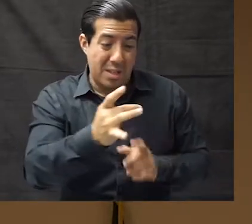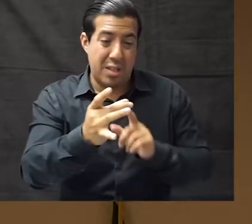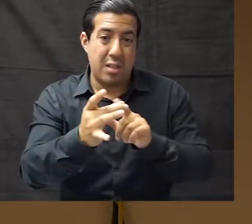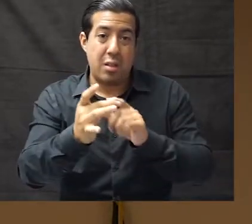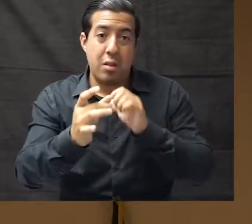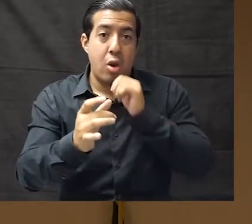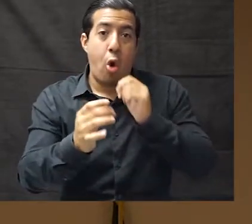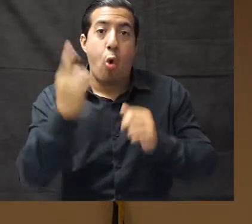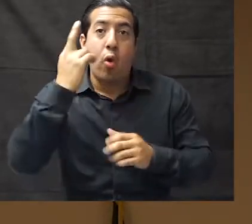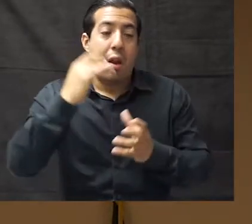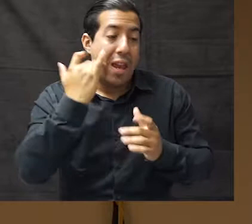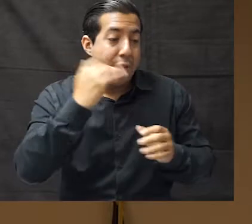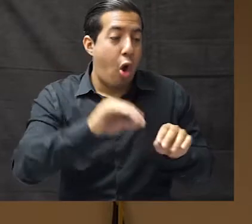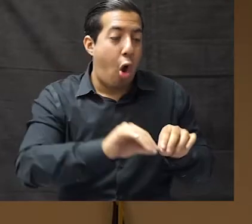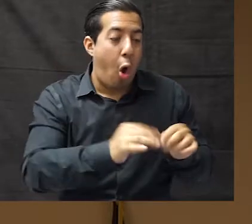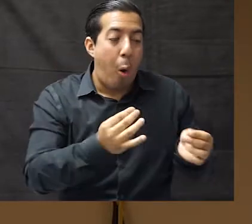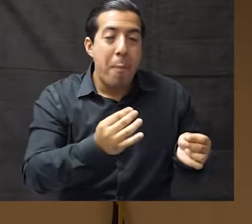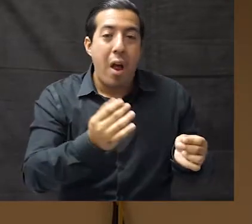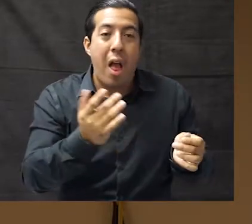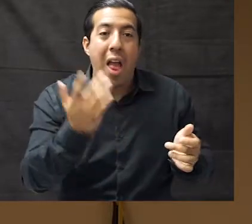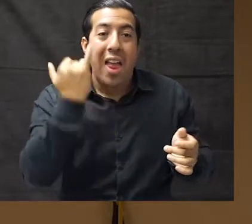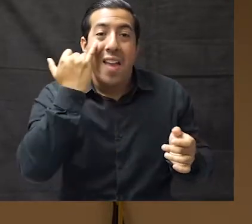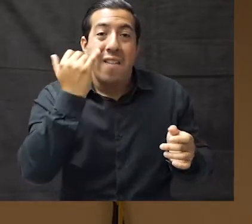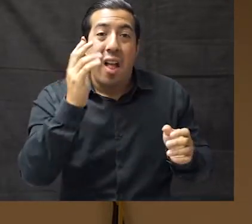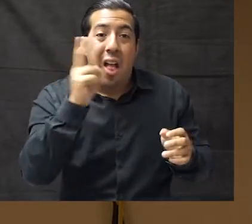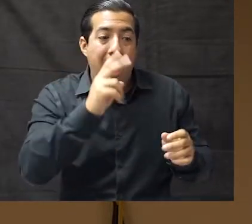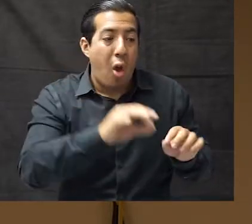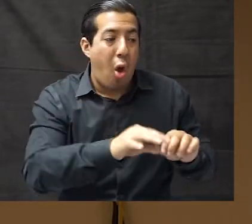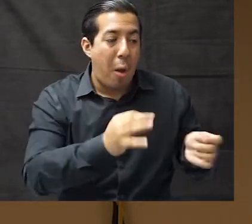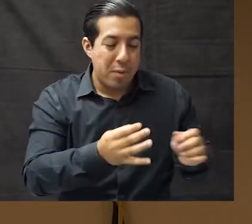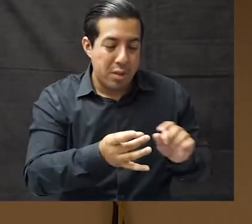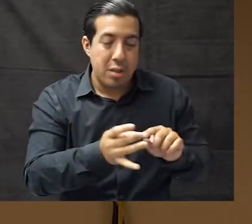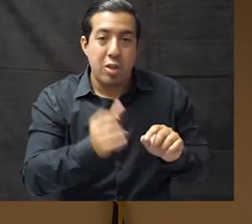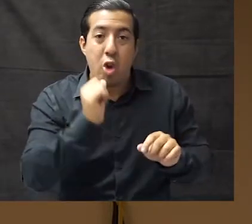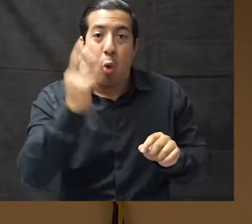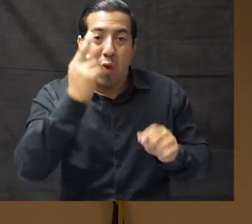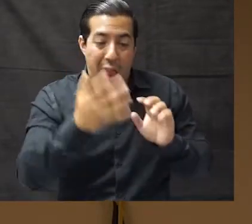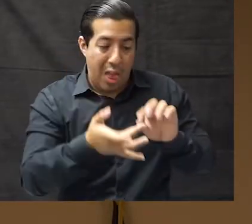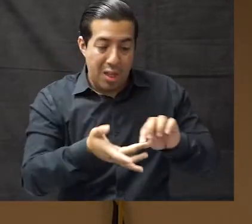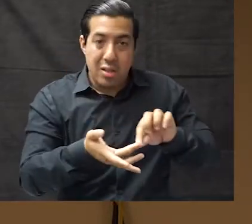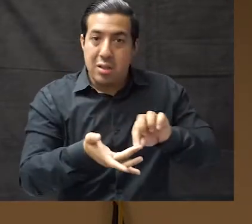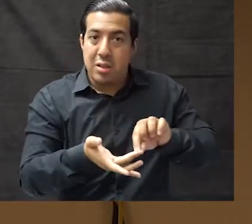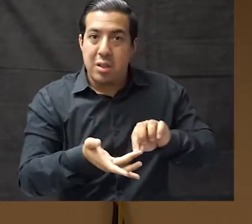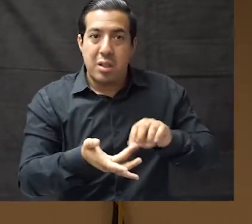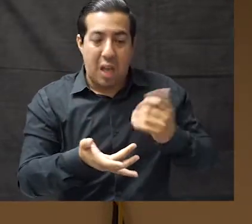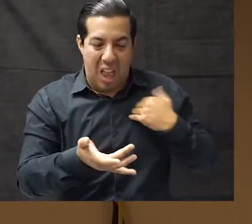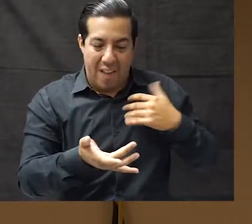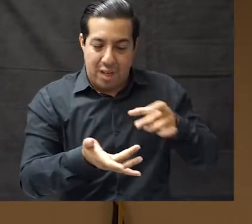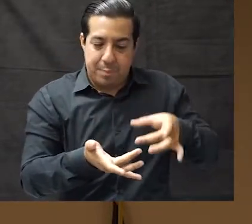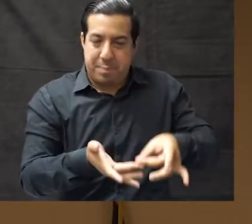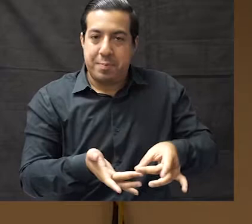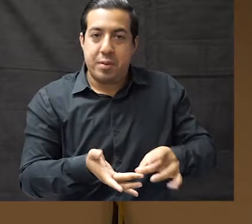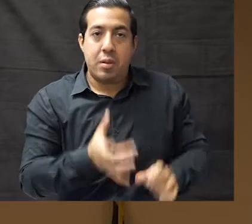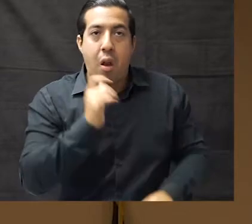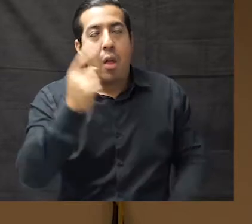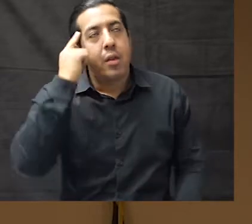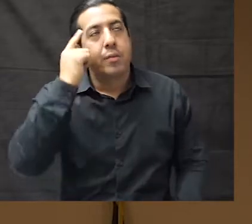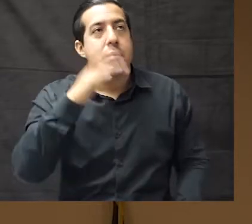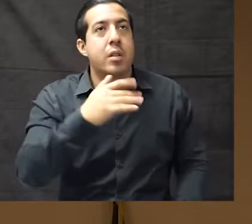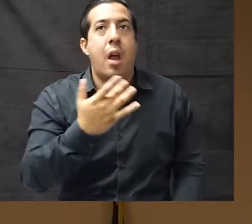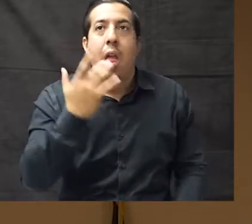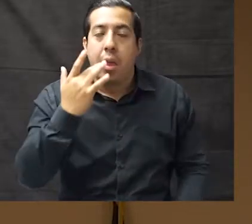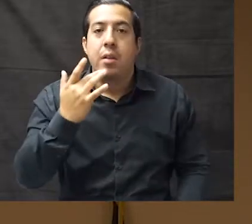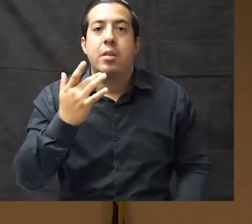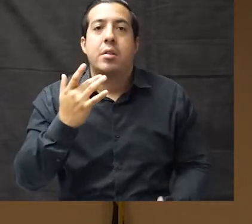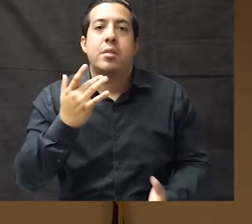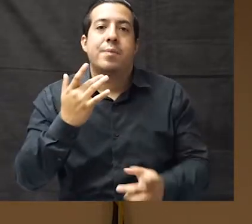in. It's possible, but I think it's really unlikely. Yes, ma'am? Does moisture